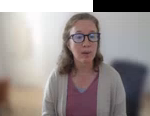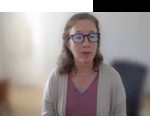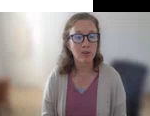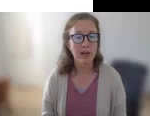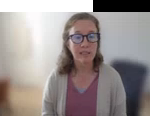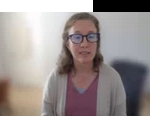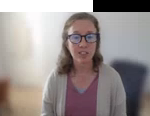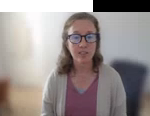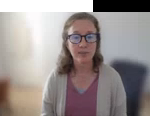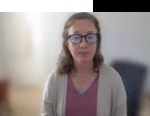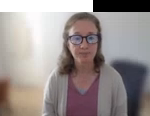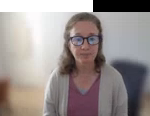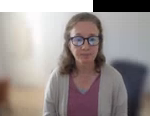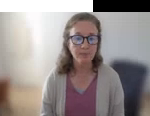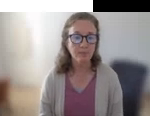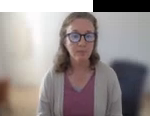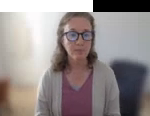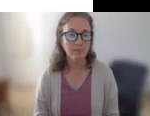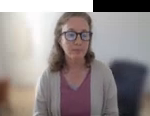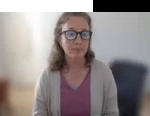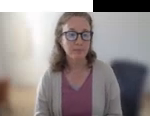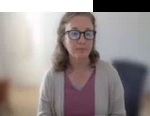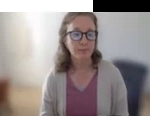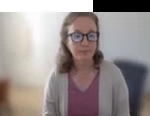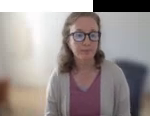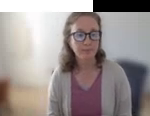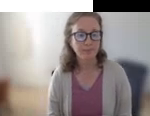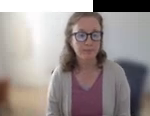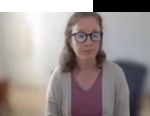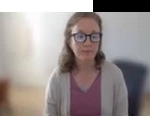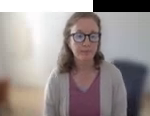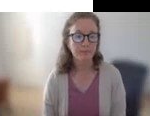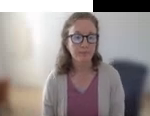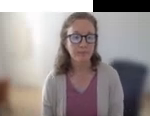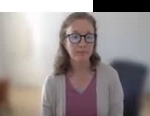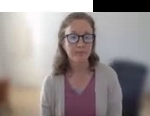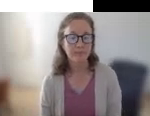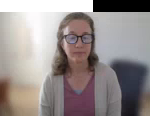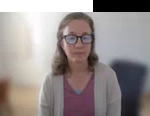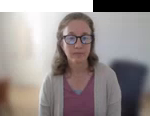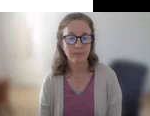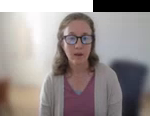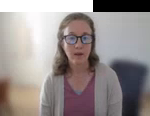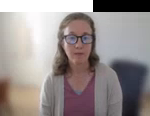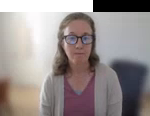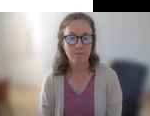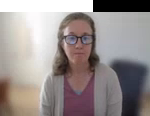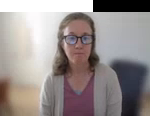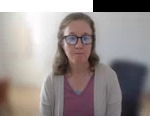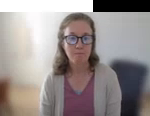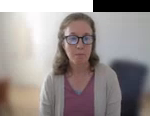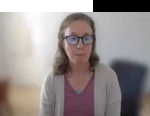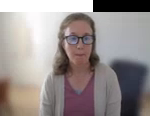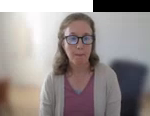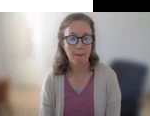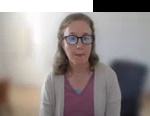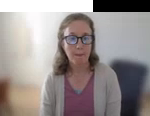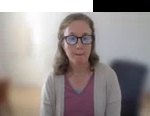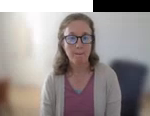could you talk a bit about the Dragon dictation? Yes, absolutely. And so Dragon Dictation app is something that we all use on a daily